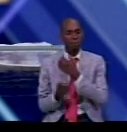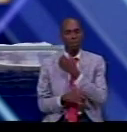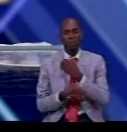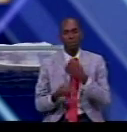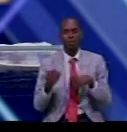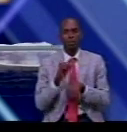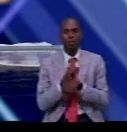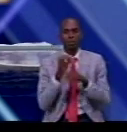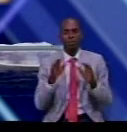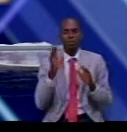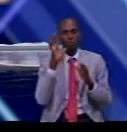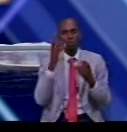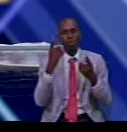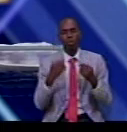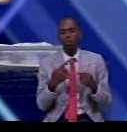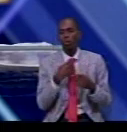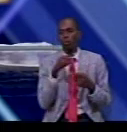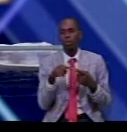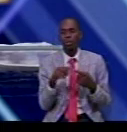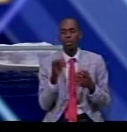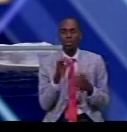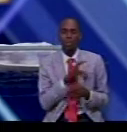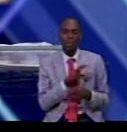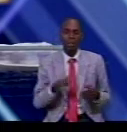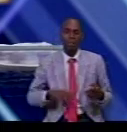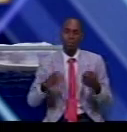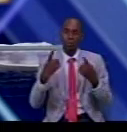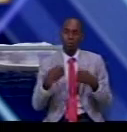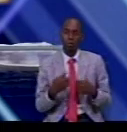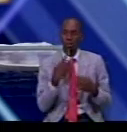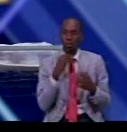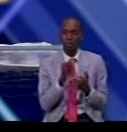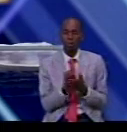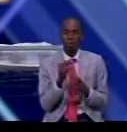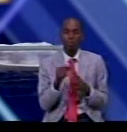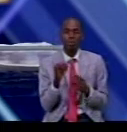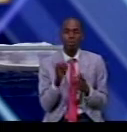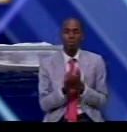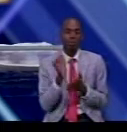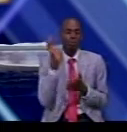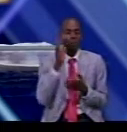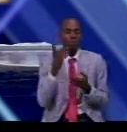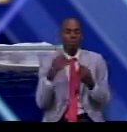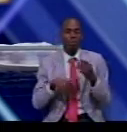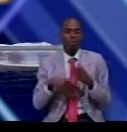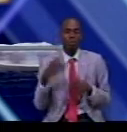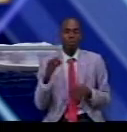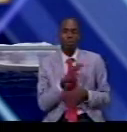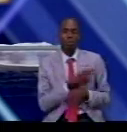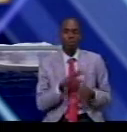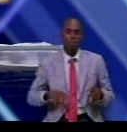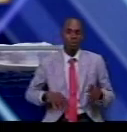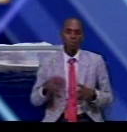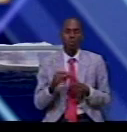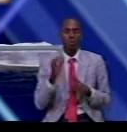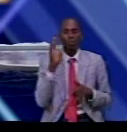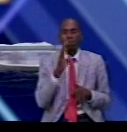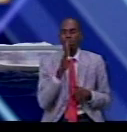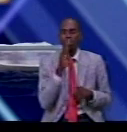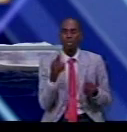when Christ comes, he said, the word that will come out of his mouth will be